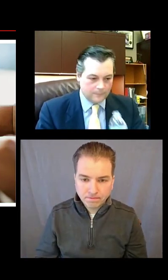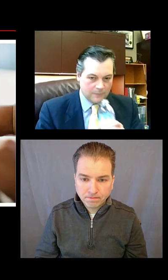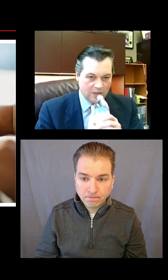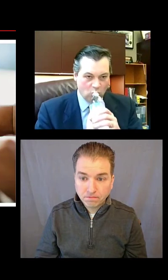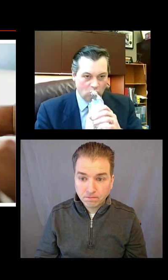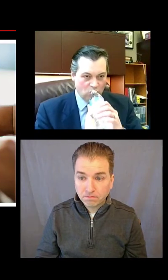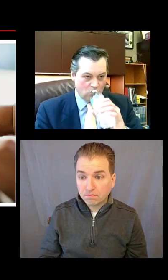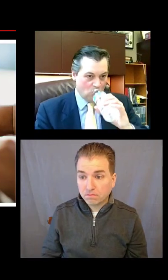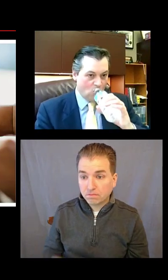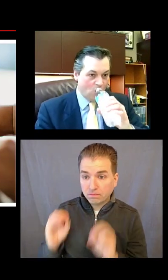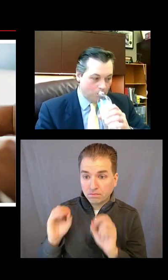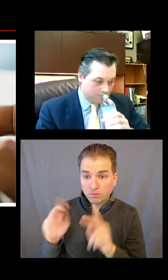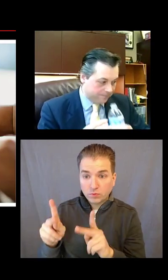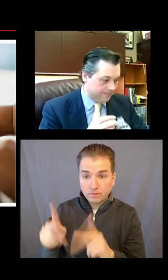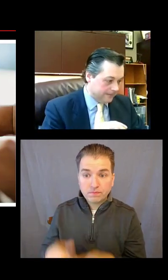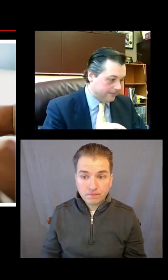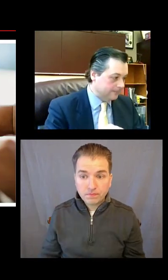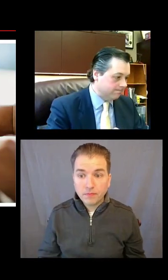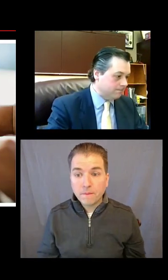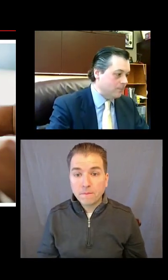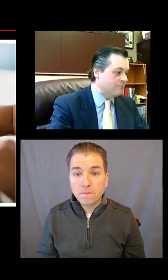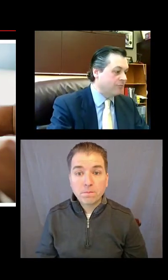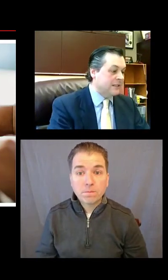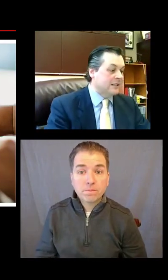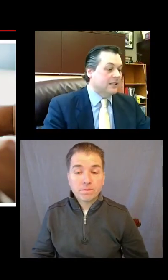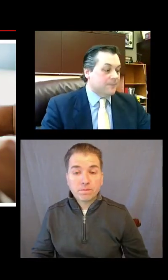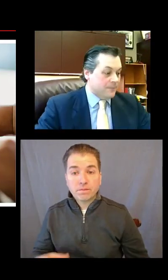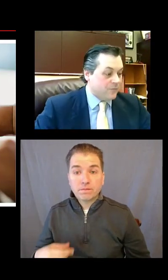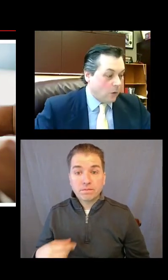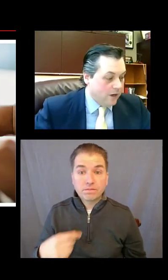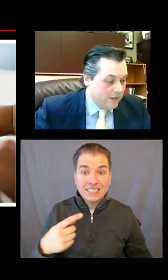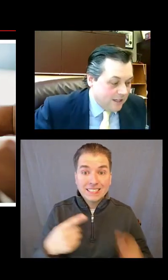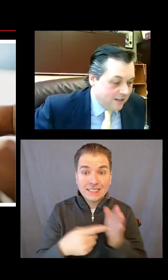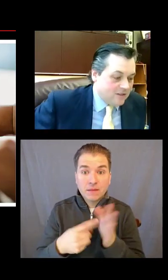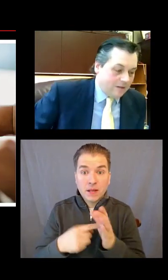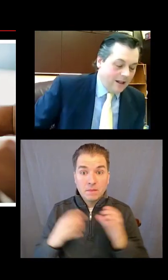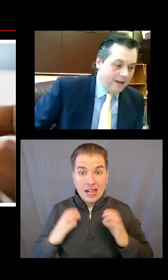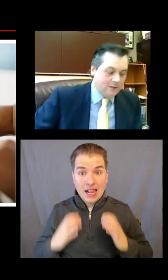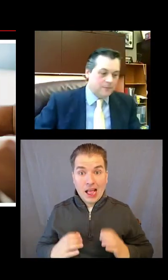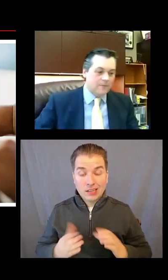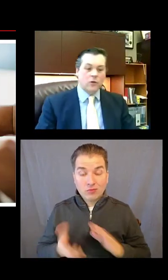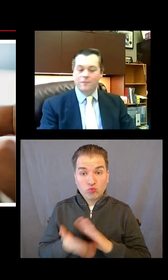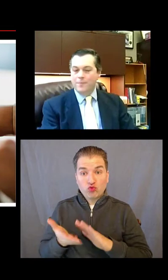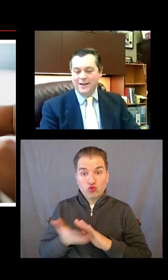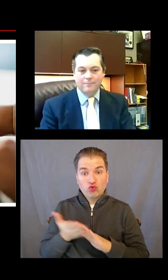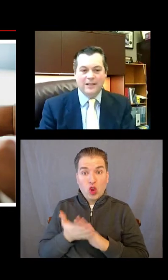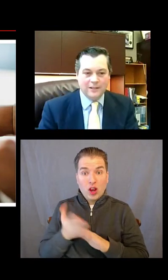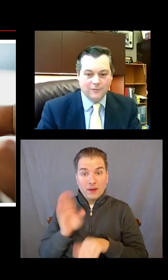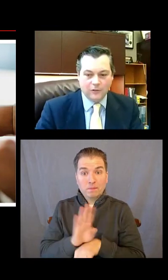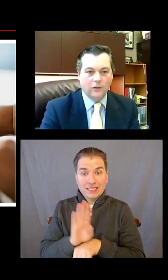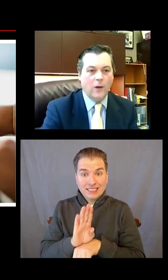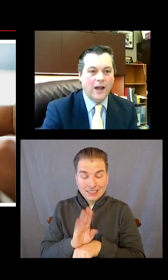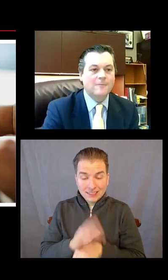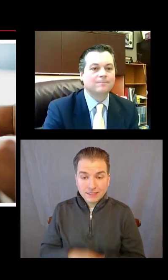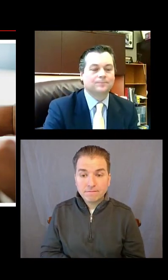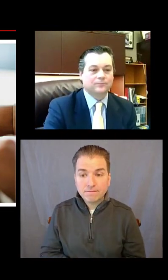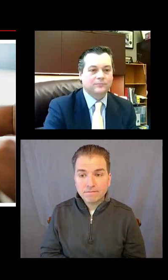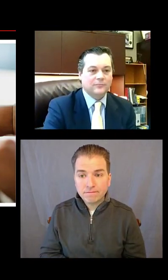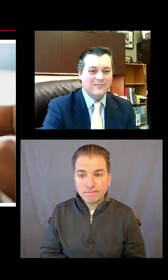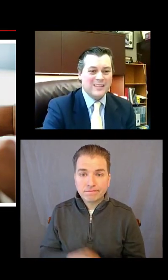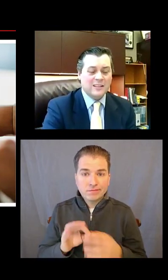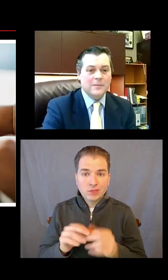Okay. And we're clear for now. One of the things that clients who've been in business for a little